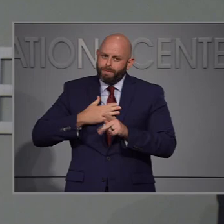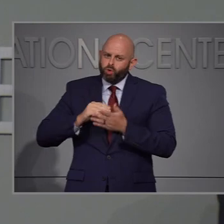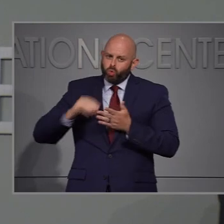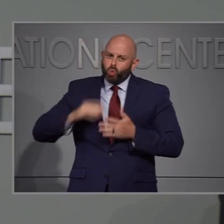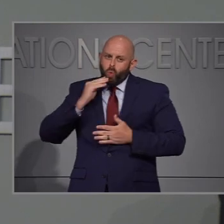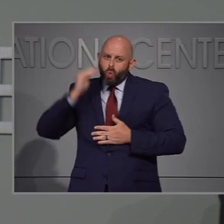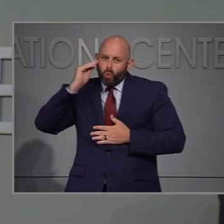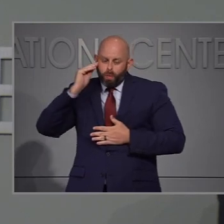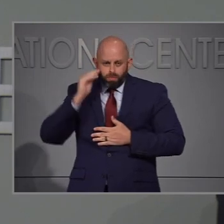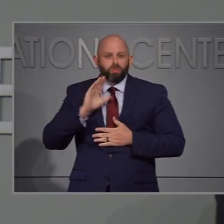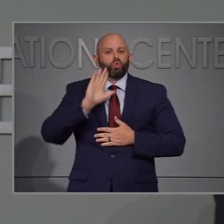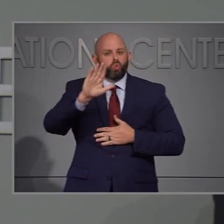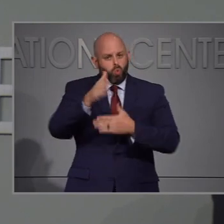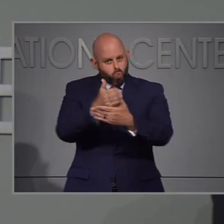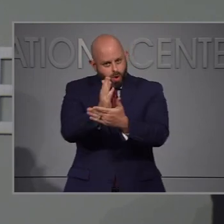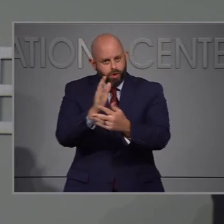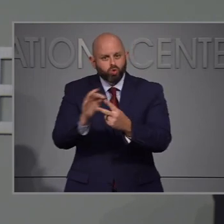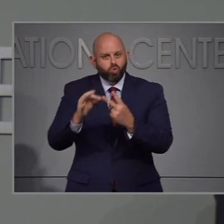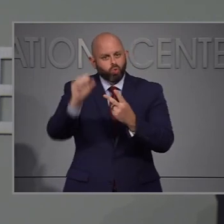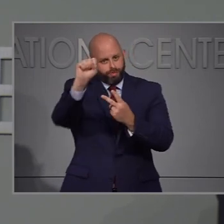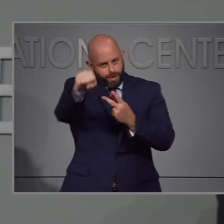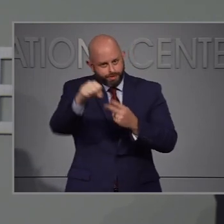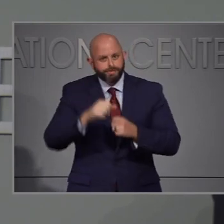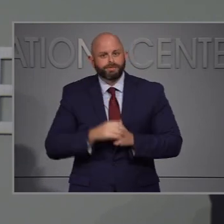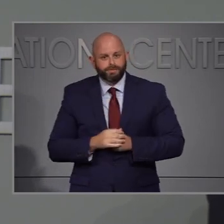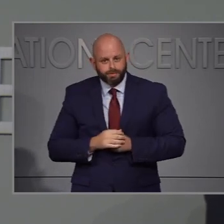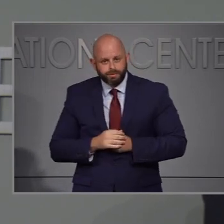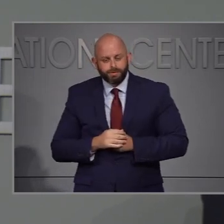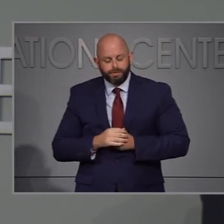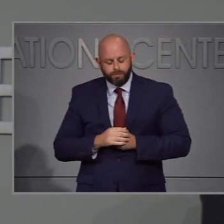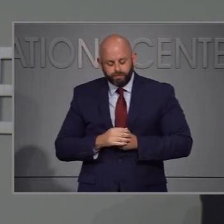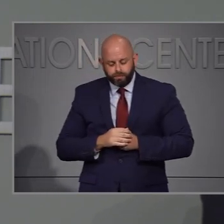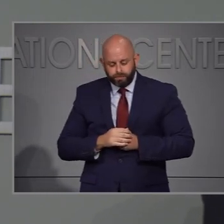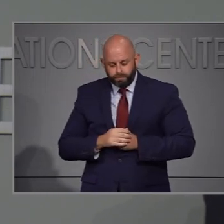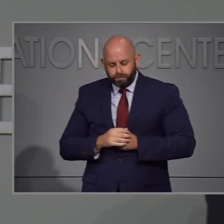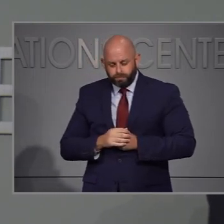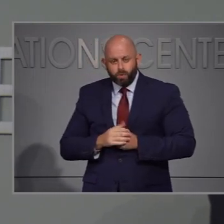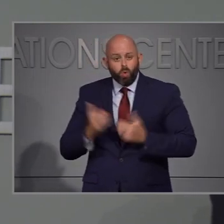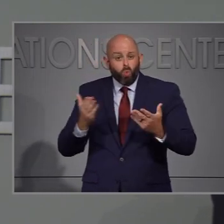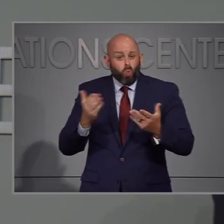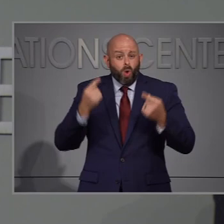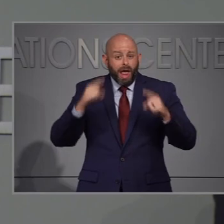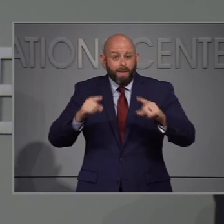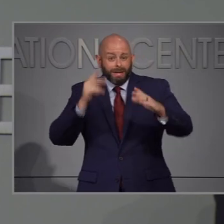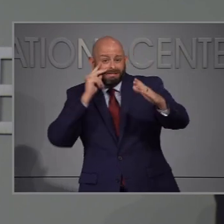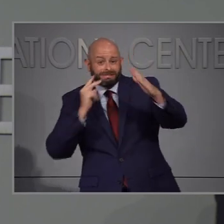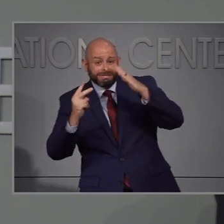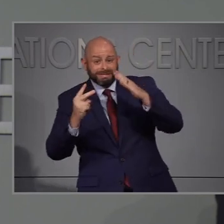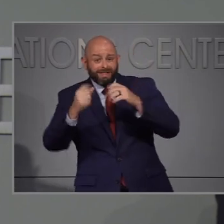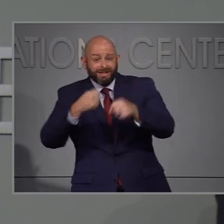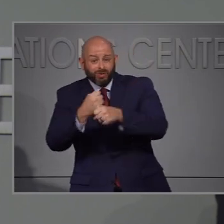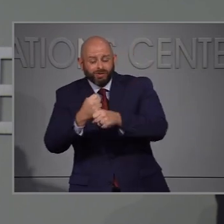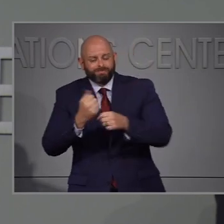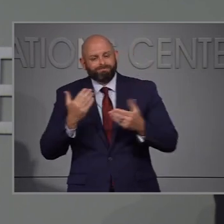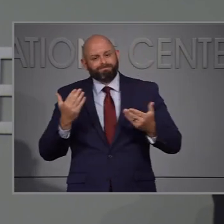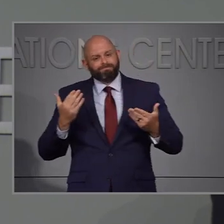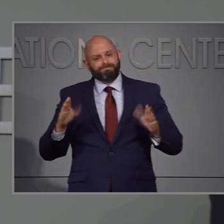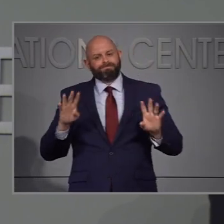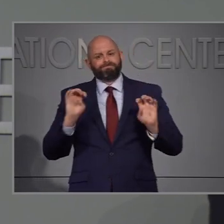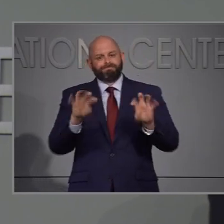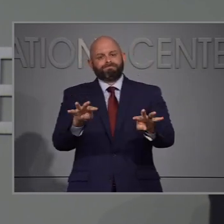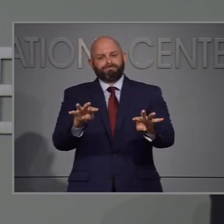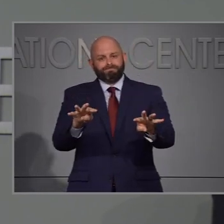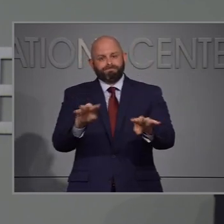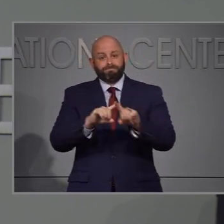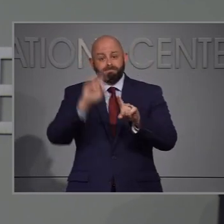While we do not know what events await us in the coming year or beyond, we do know that we are made of the same